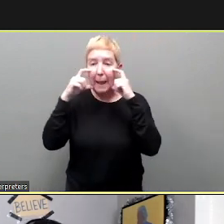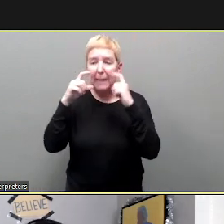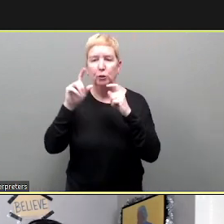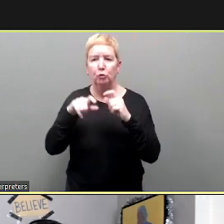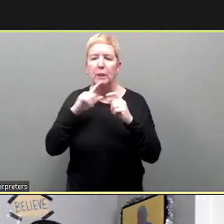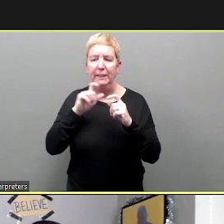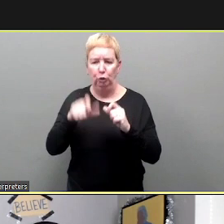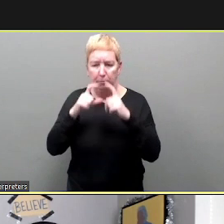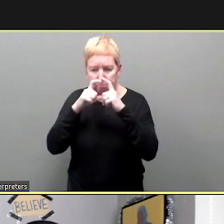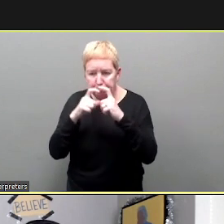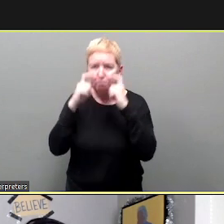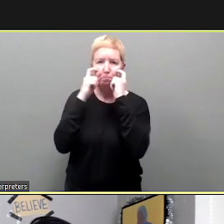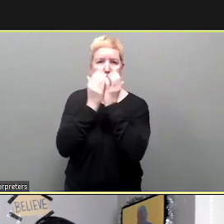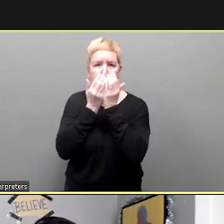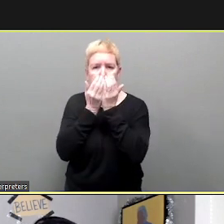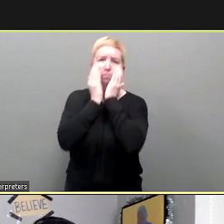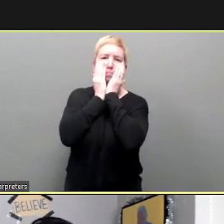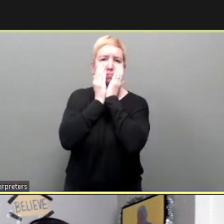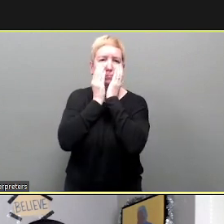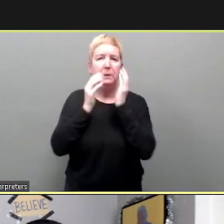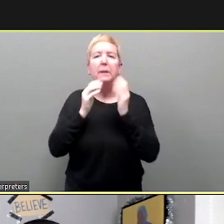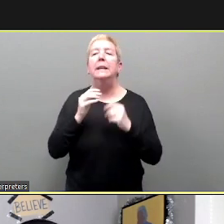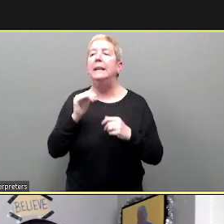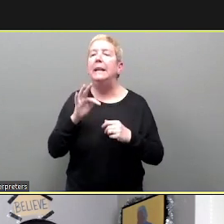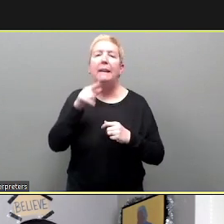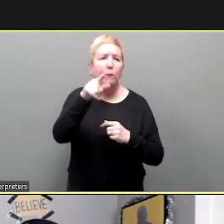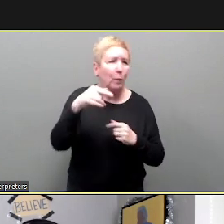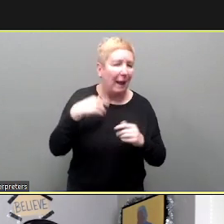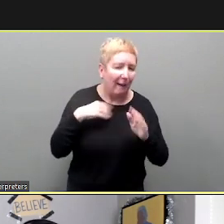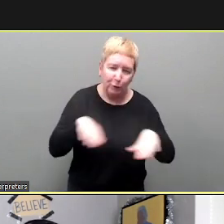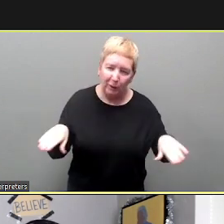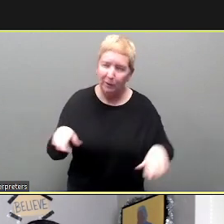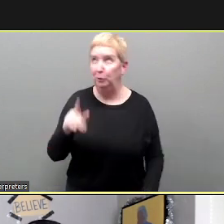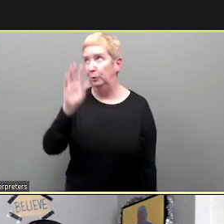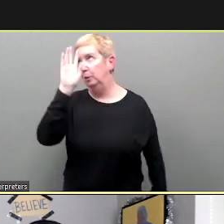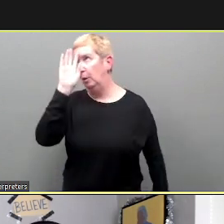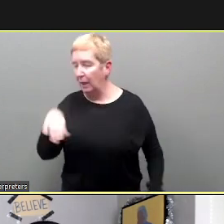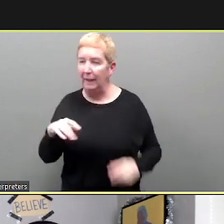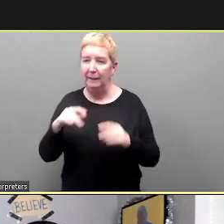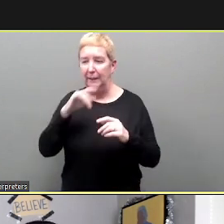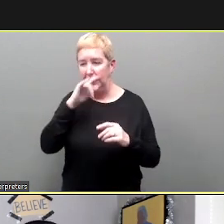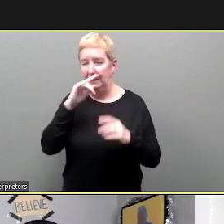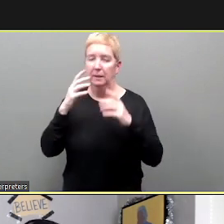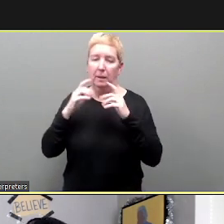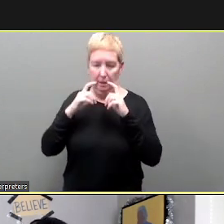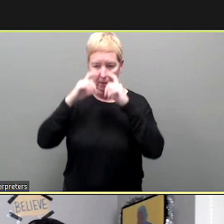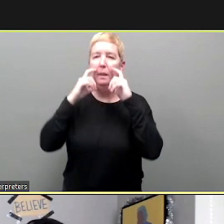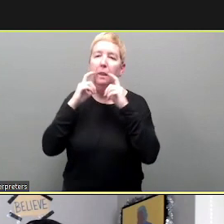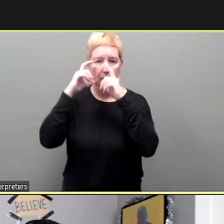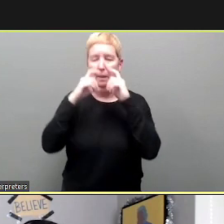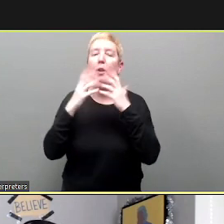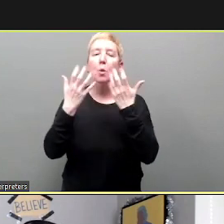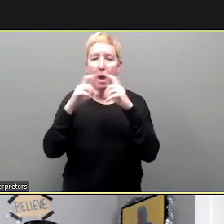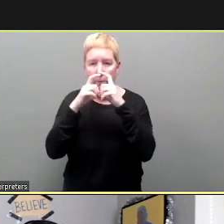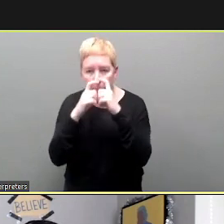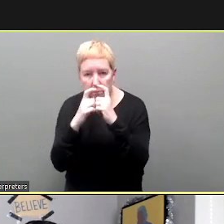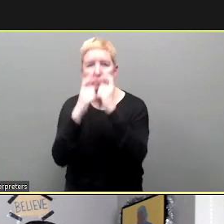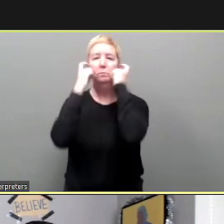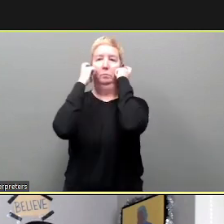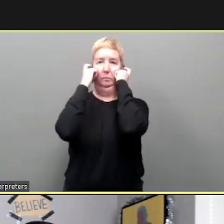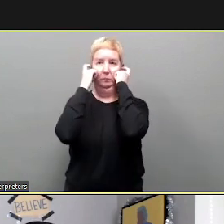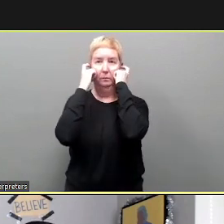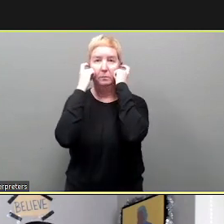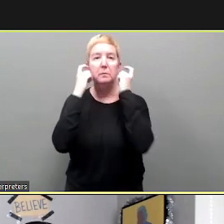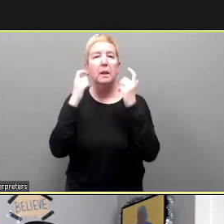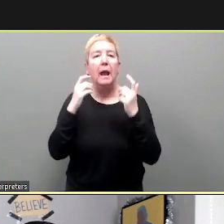your face. So, those of you who have kids know that, you want to have your kids wear your mask, and then make sure that you